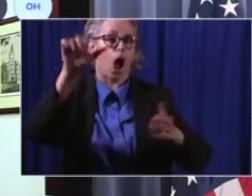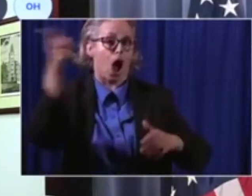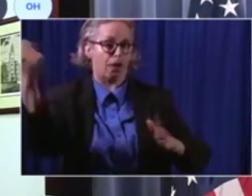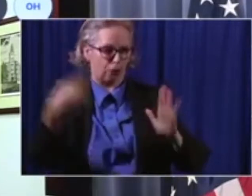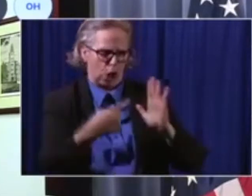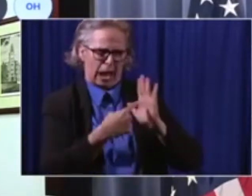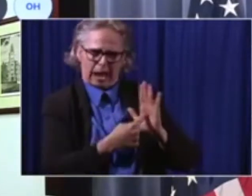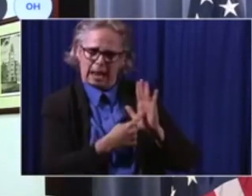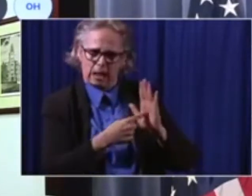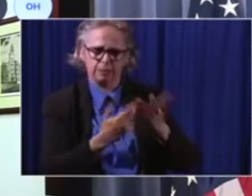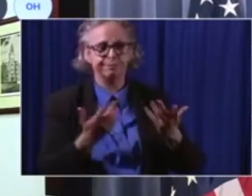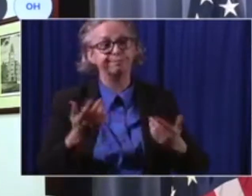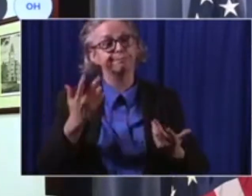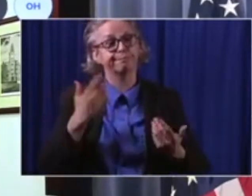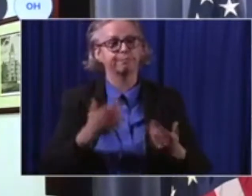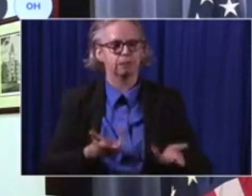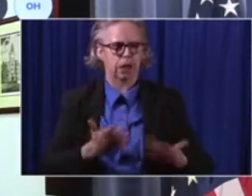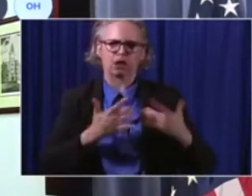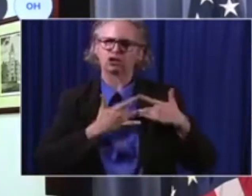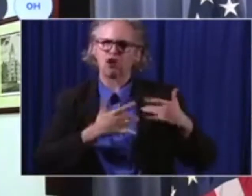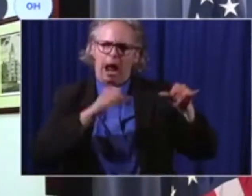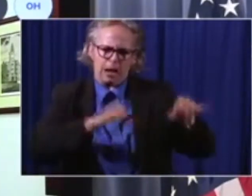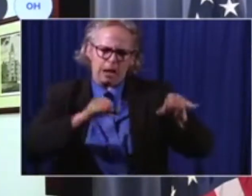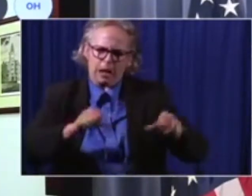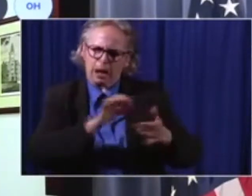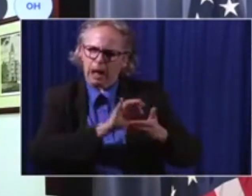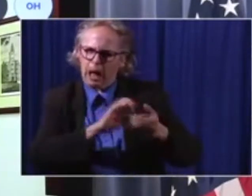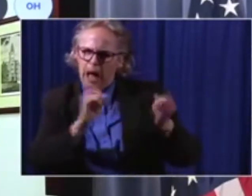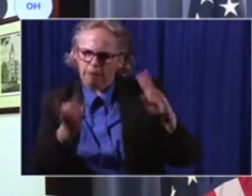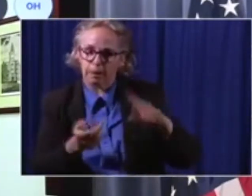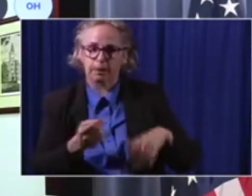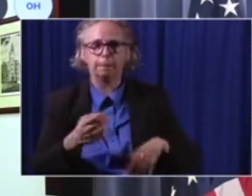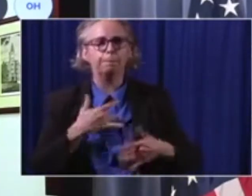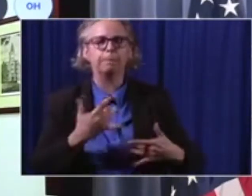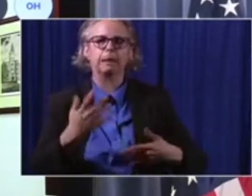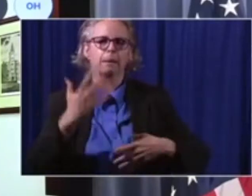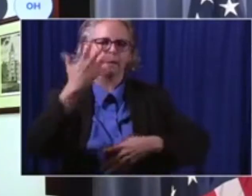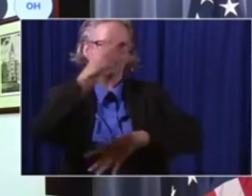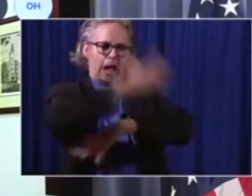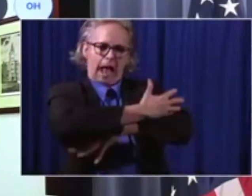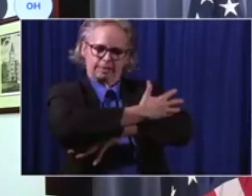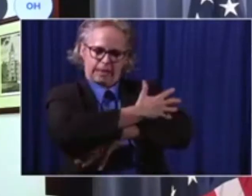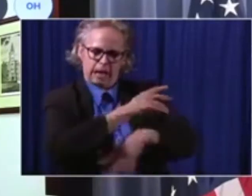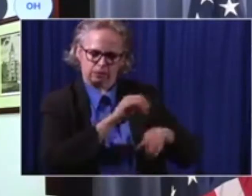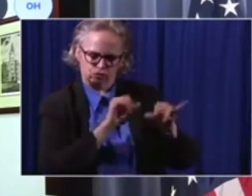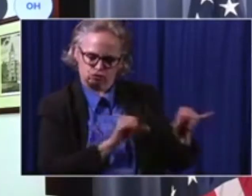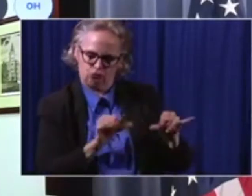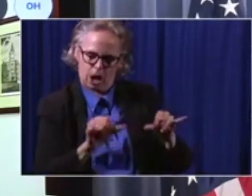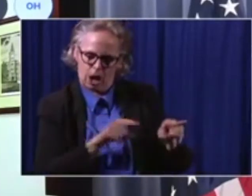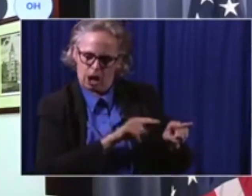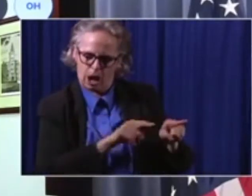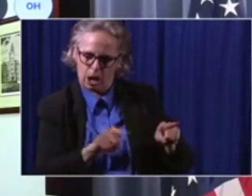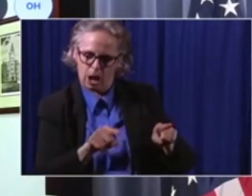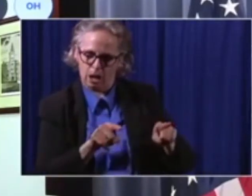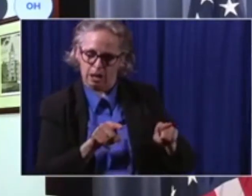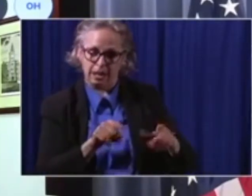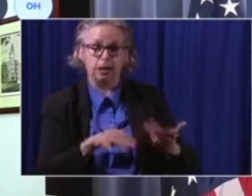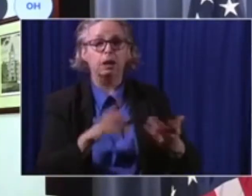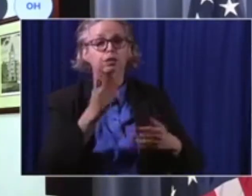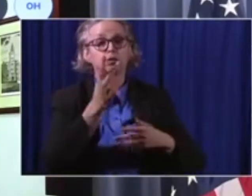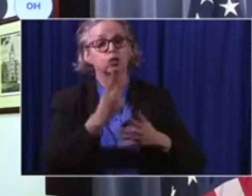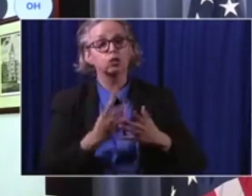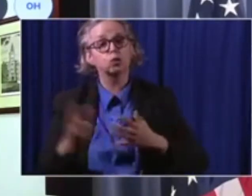looking at trends of worsening data over a 5-day period. 2 of those relate to symptoms that